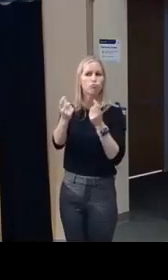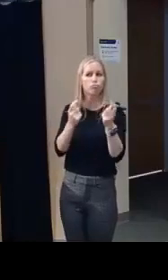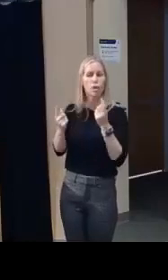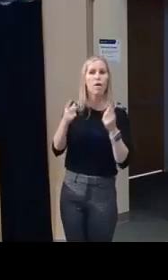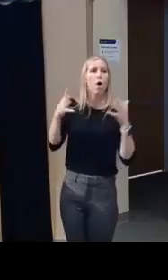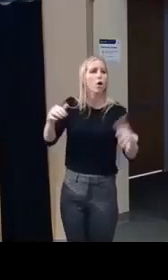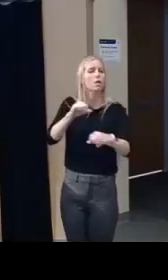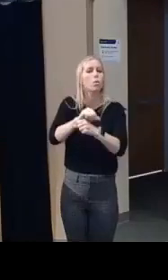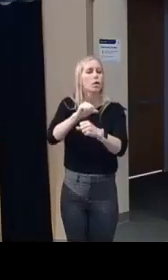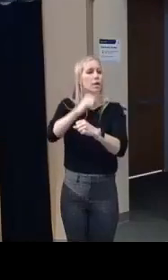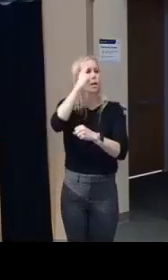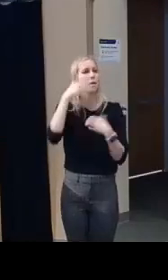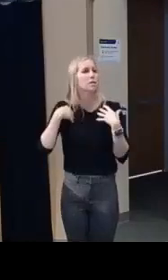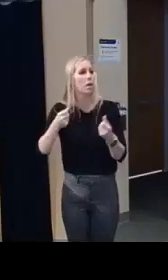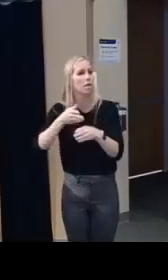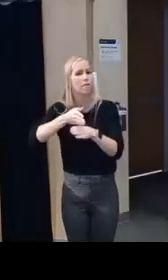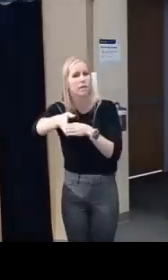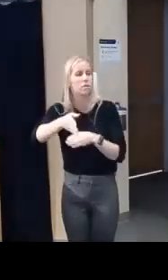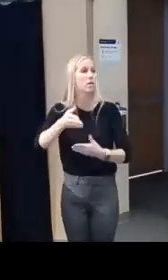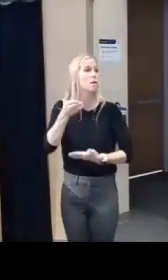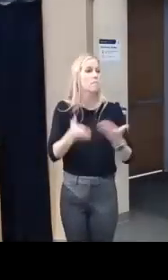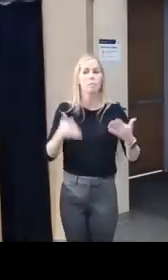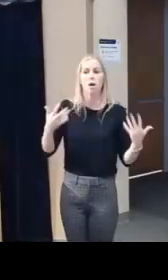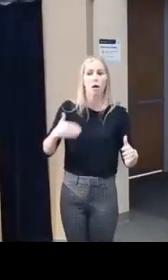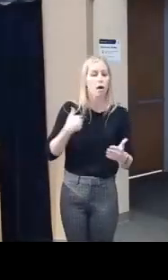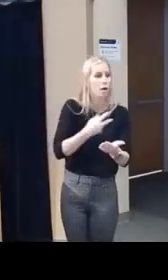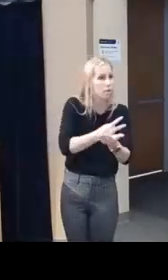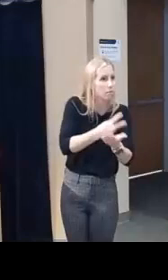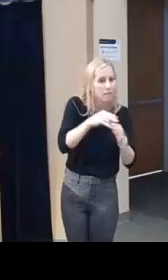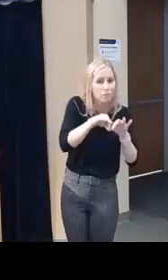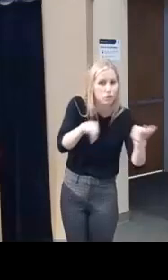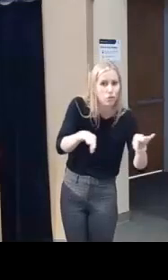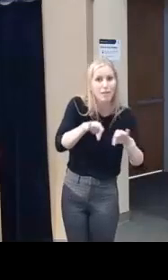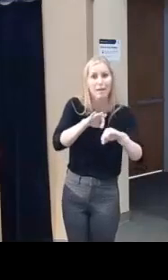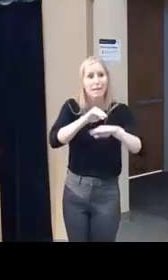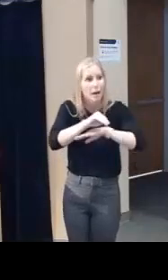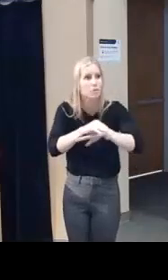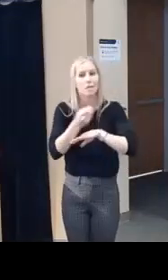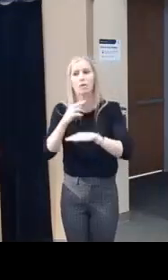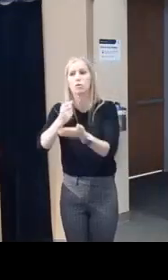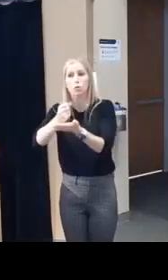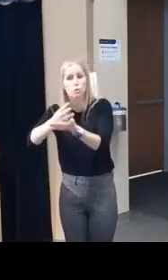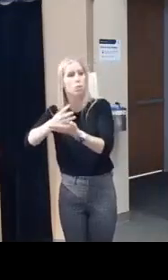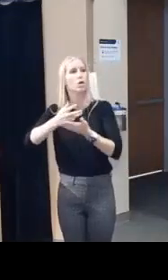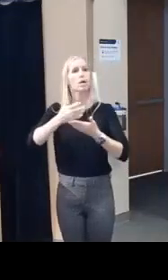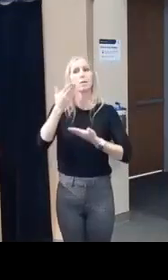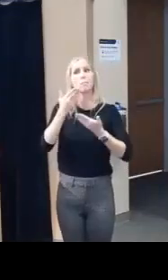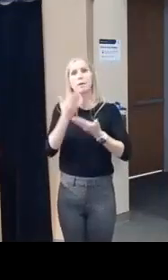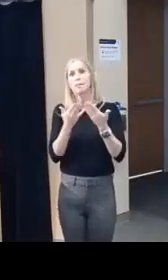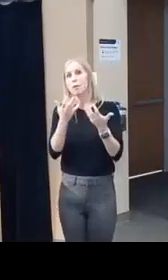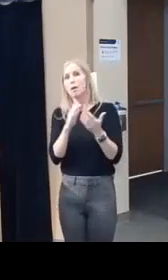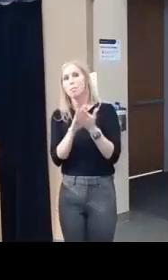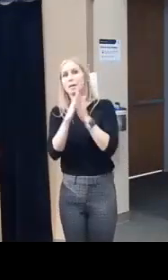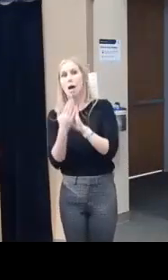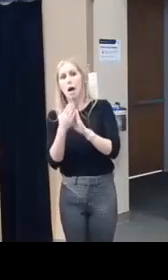master's degree in social work or a master's degree in counseling and looking to become an LMHC or some other certified counselor,